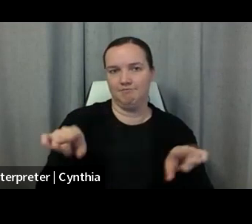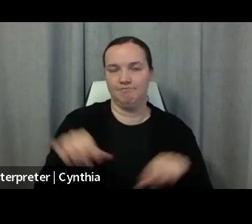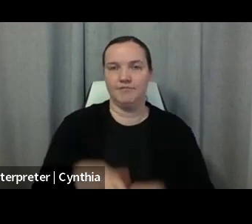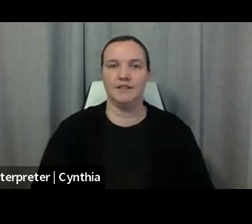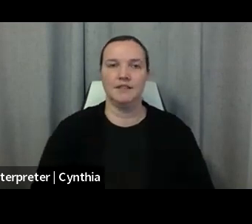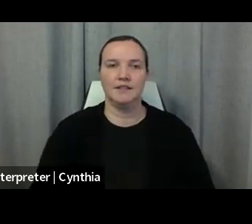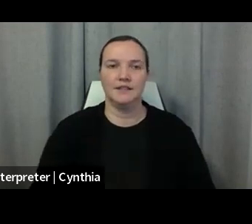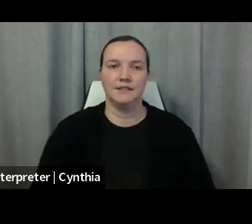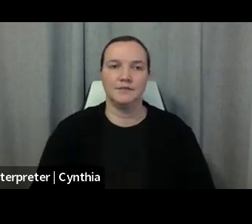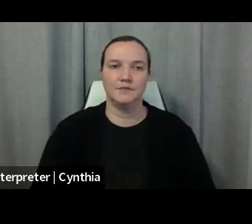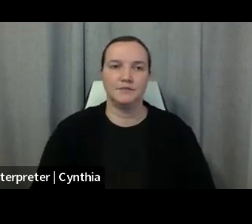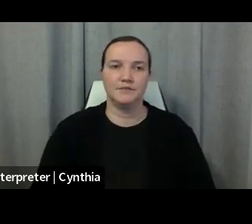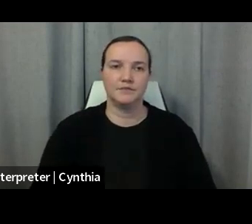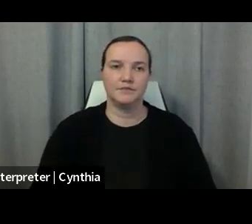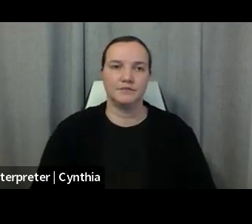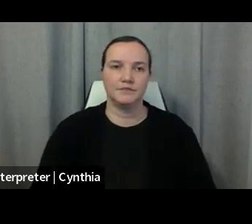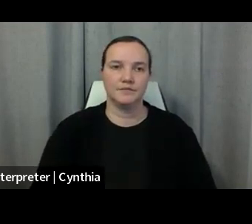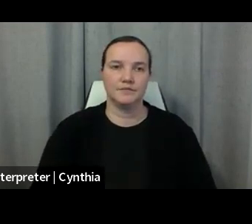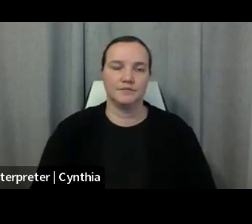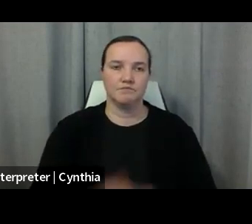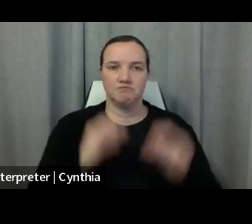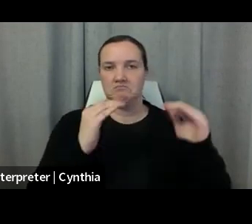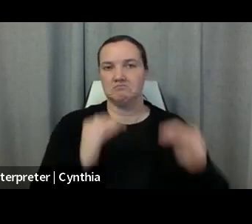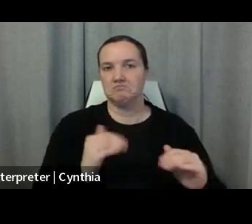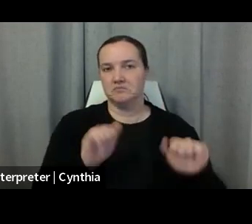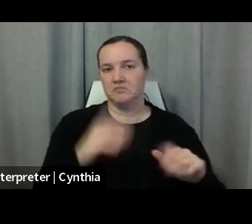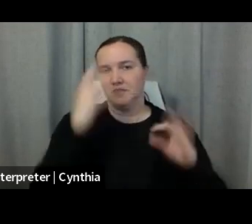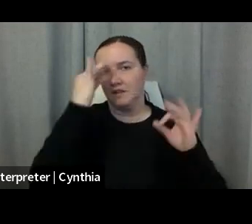And this is language just to think about using.